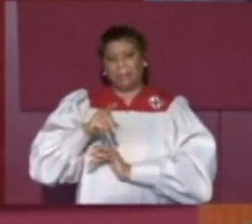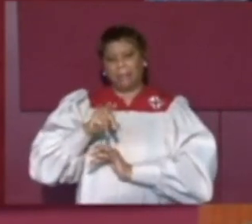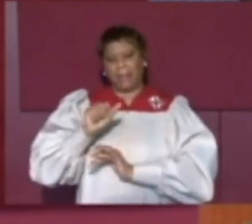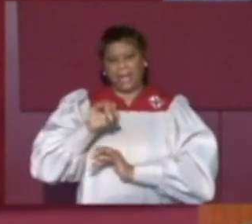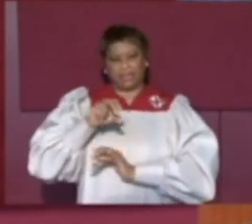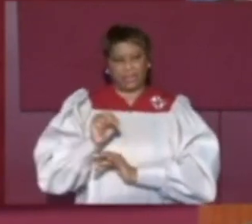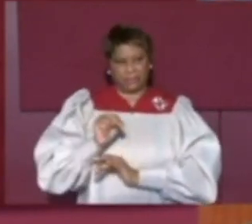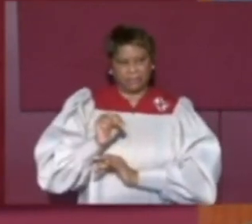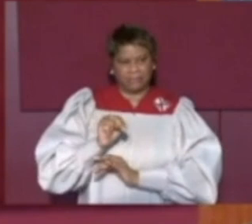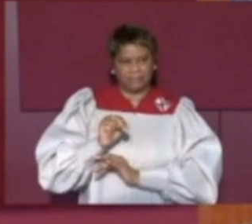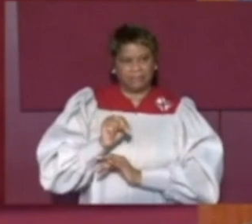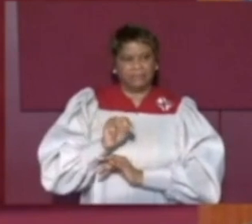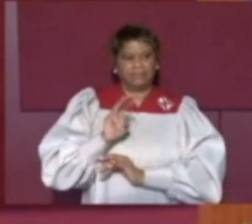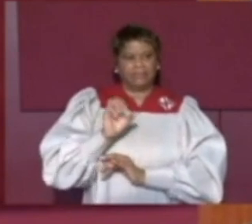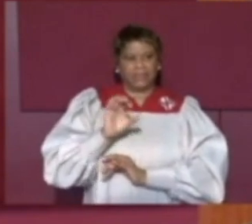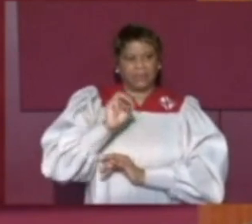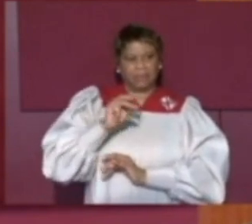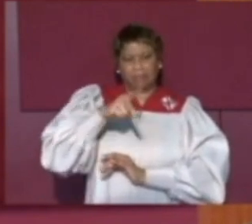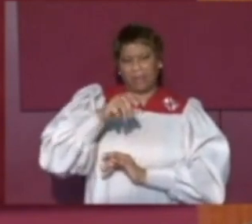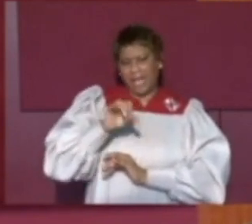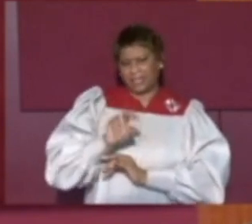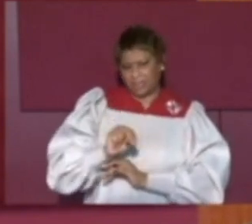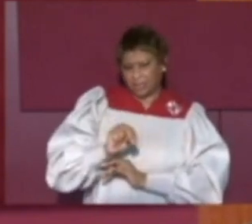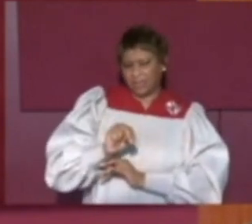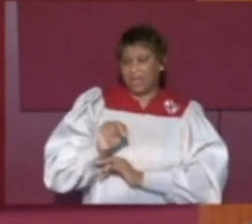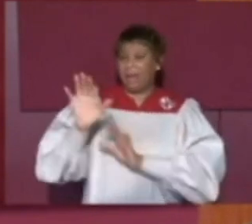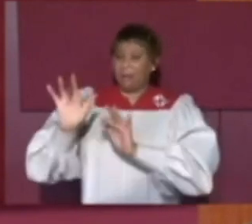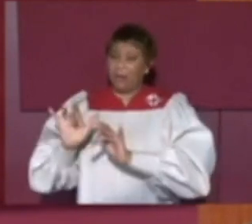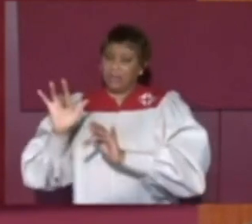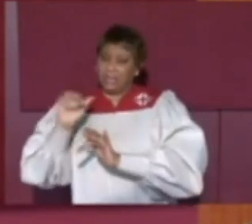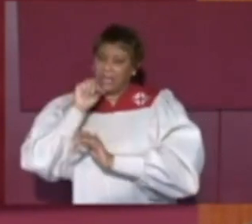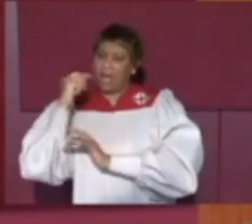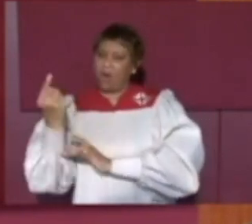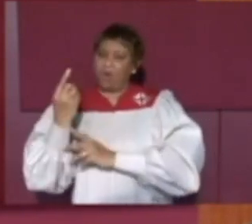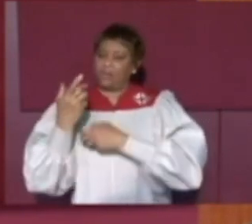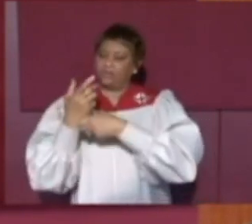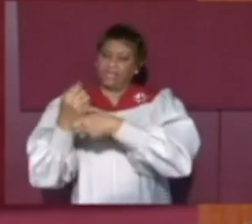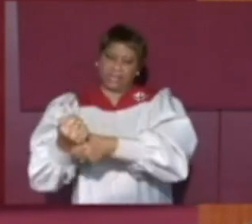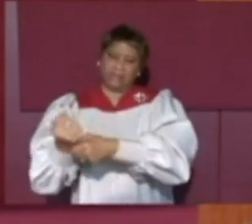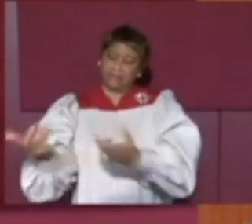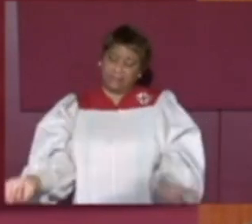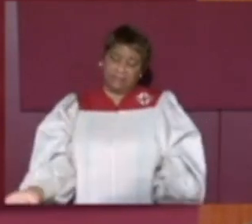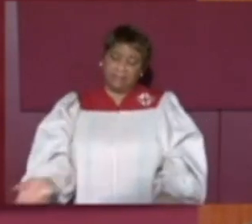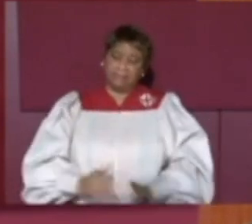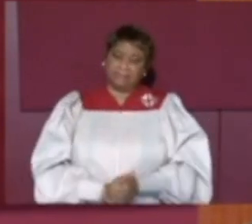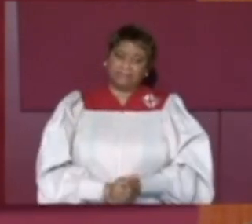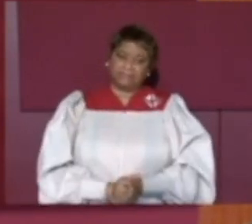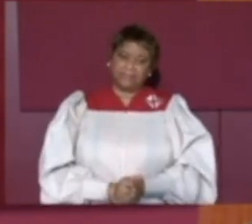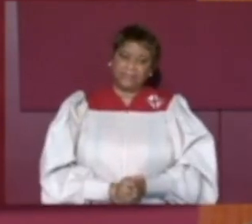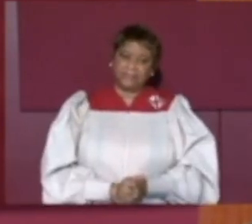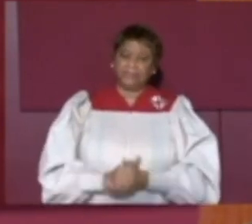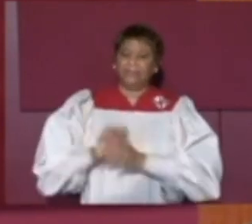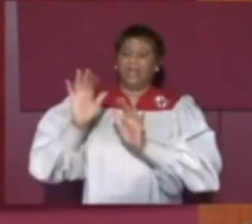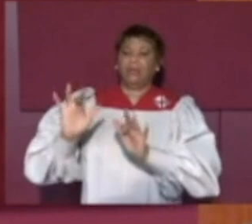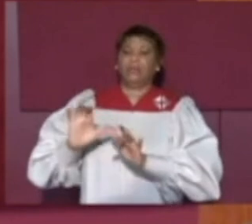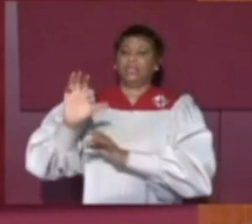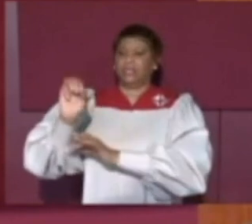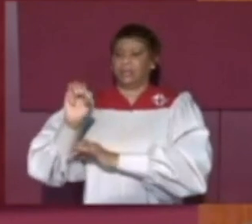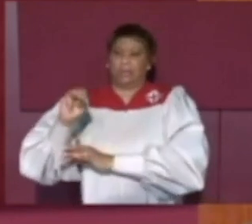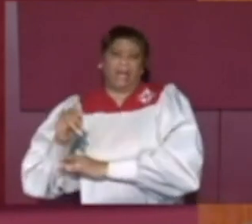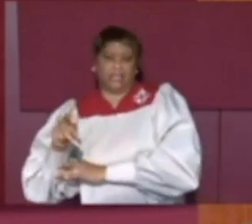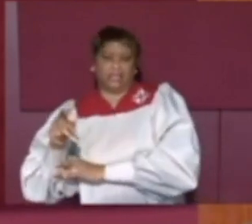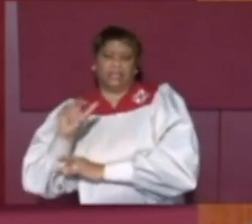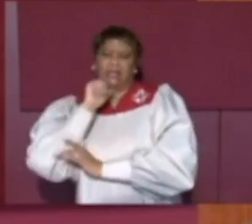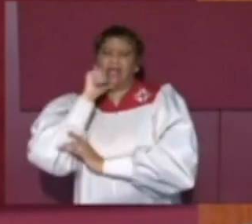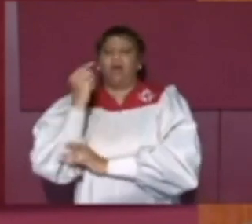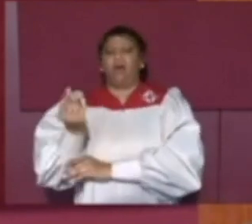kindness, mercy and compassion are not always received, and mercy and compassion is